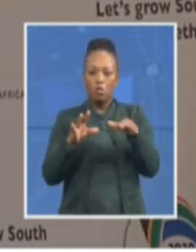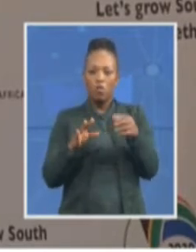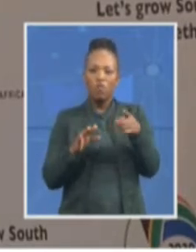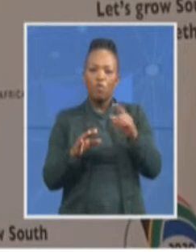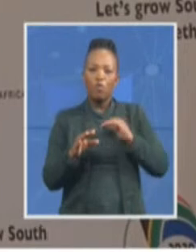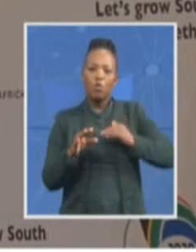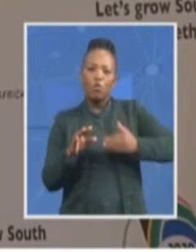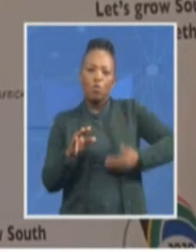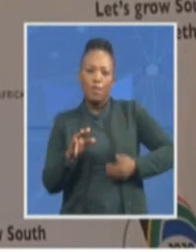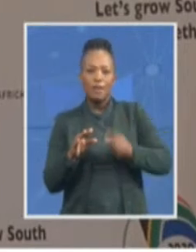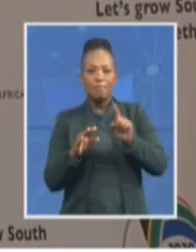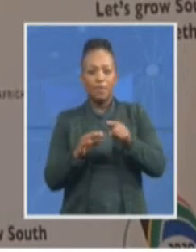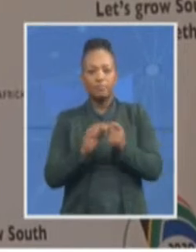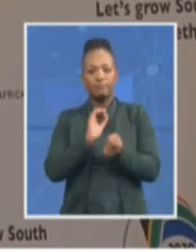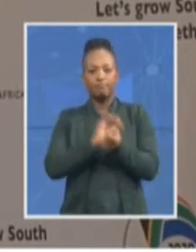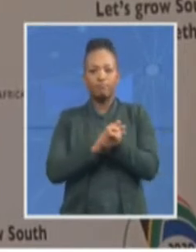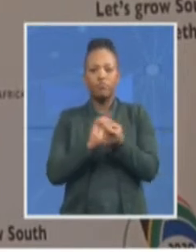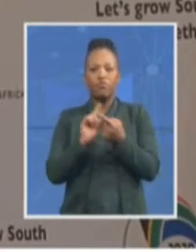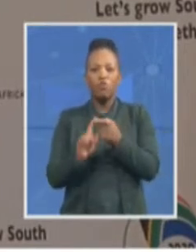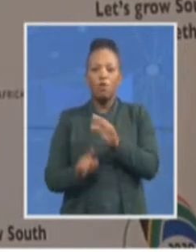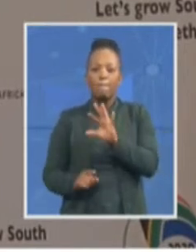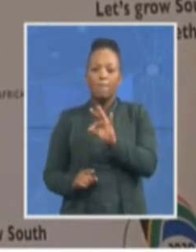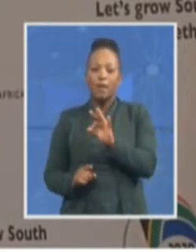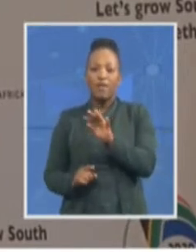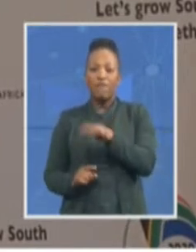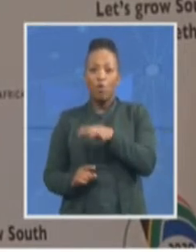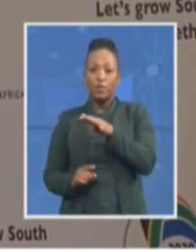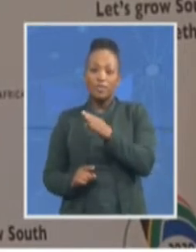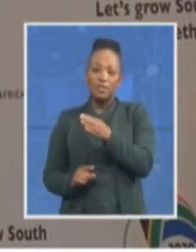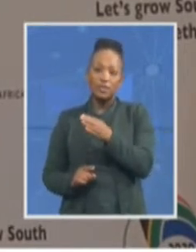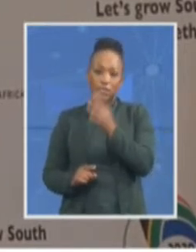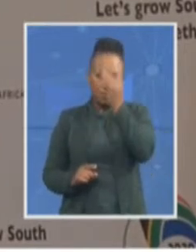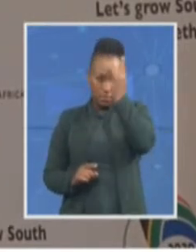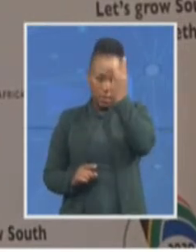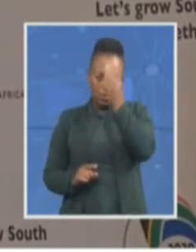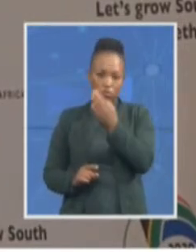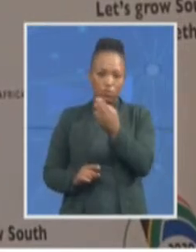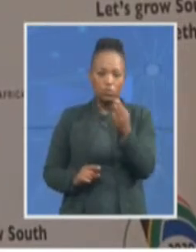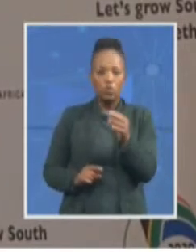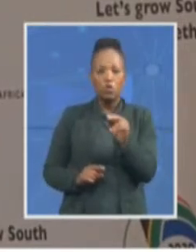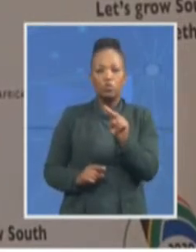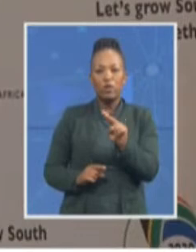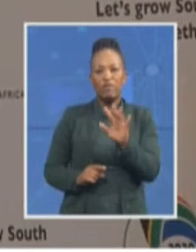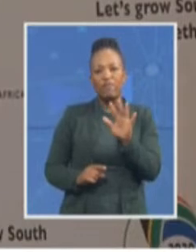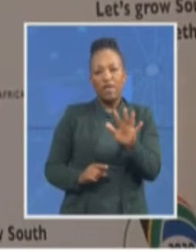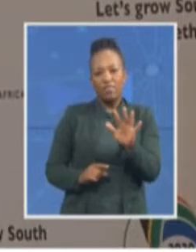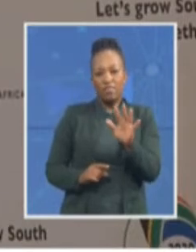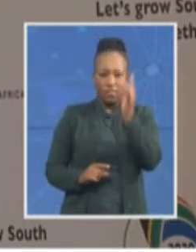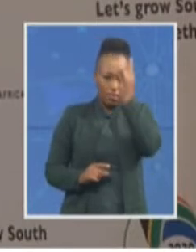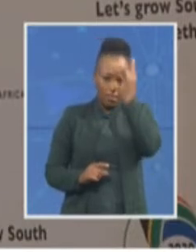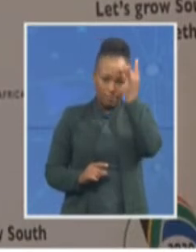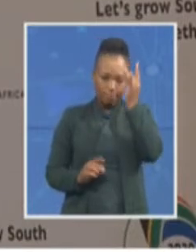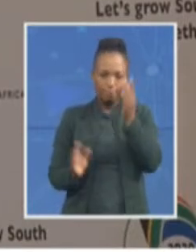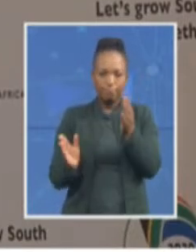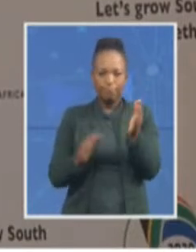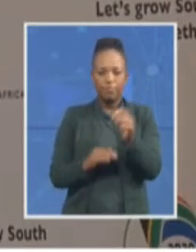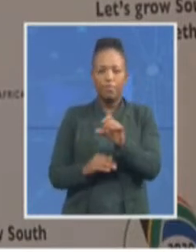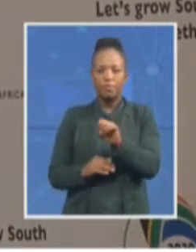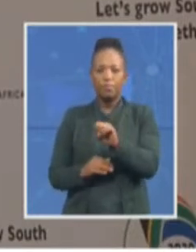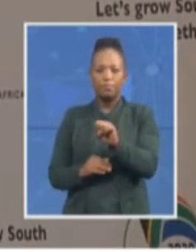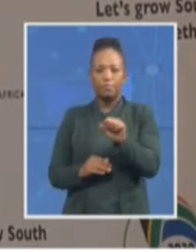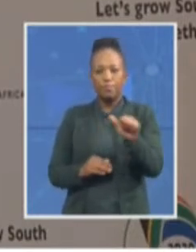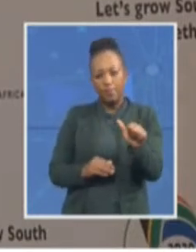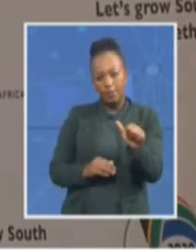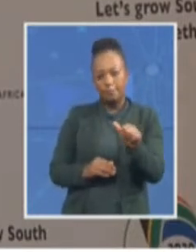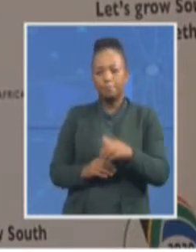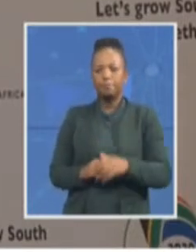14th March to Friday, 25th March. On the state security, Cabinet noted the United States Treasury